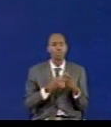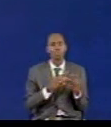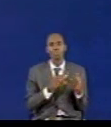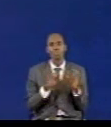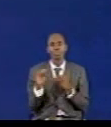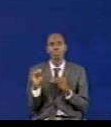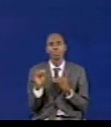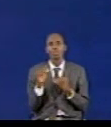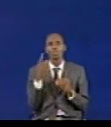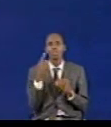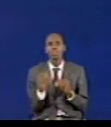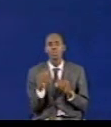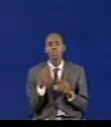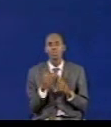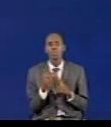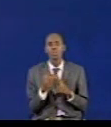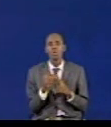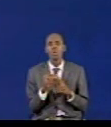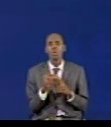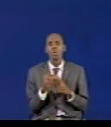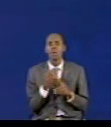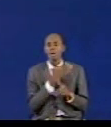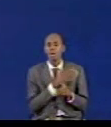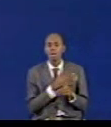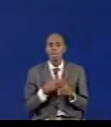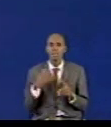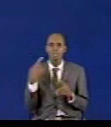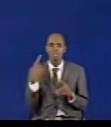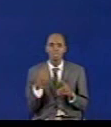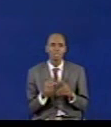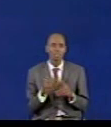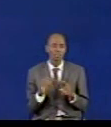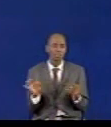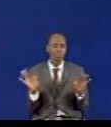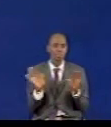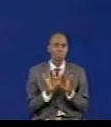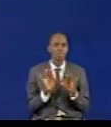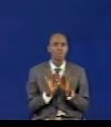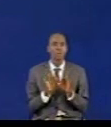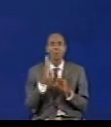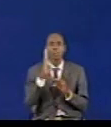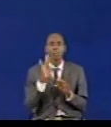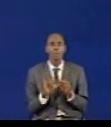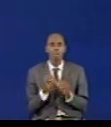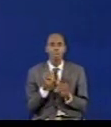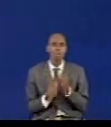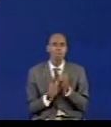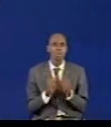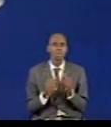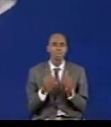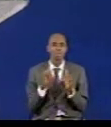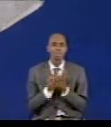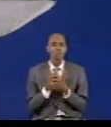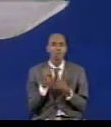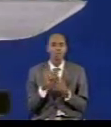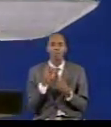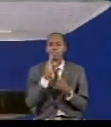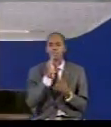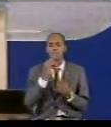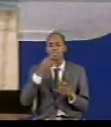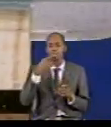word and the pungency by which he spake.